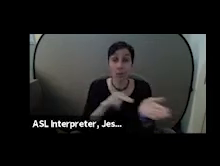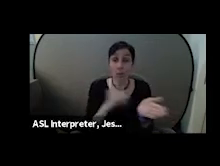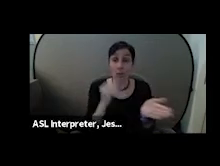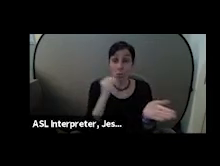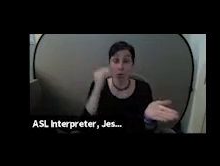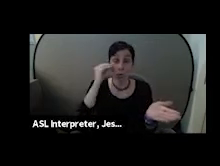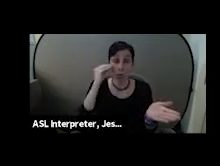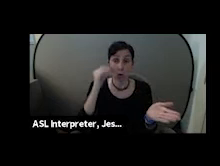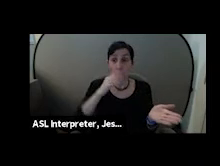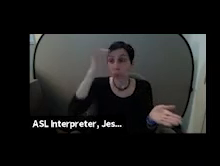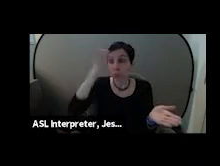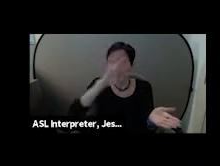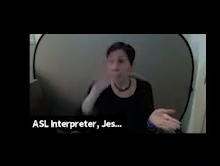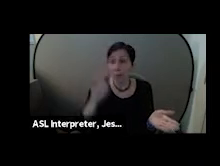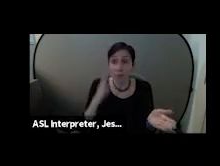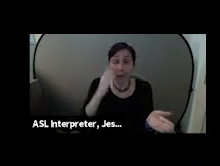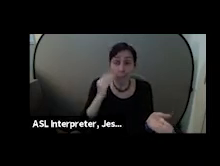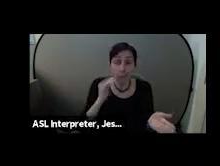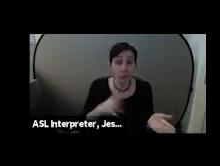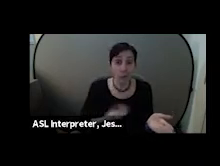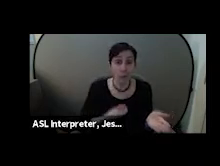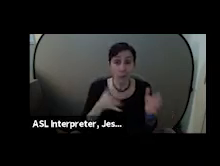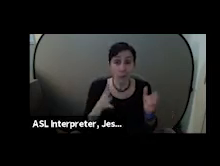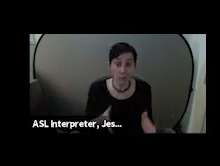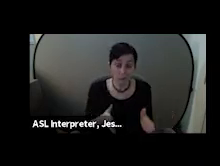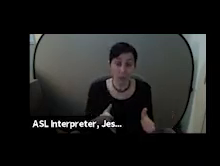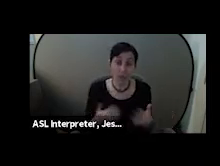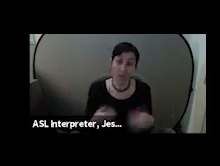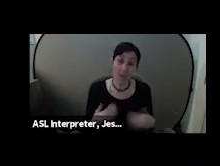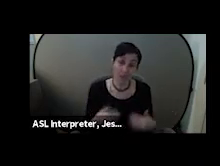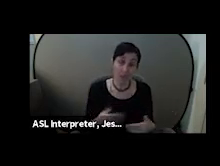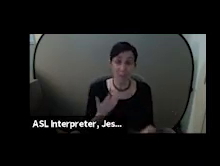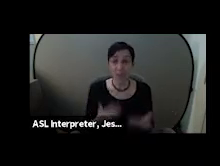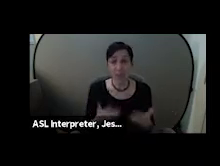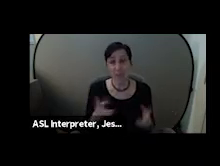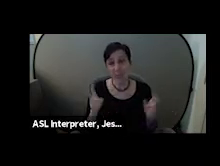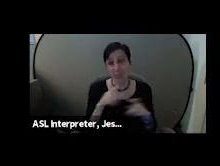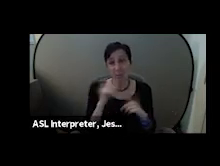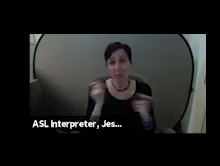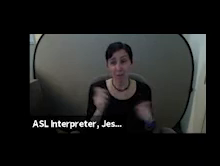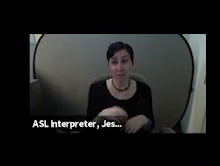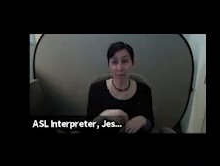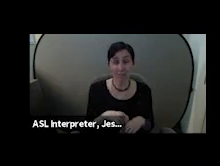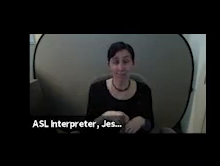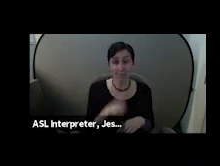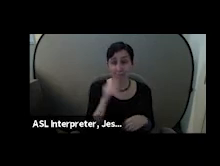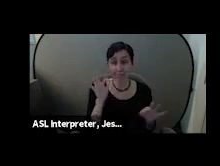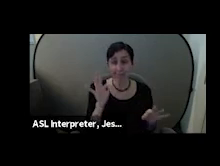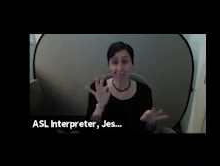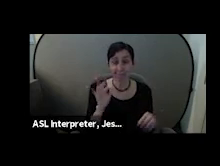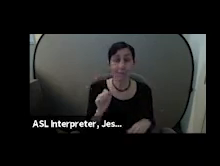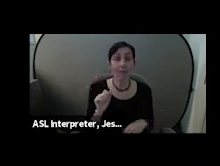know from a trans person? You know, it's going to be pretty ugly. And, you know, if you end up on